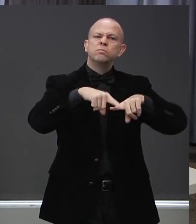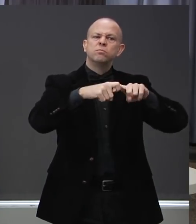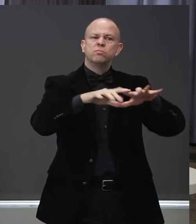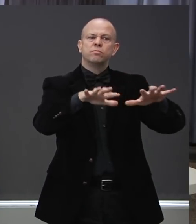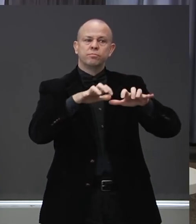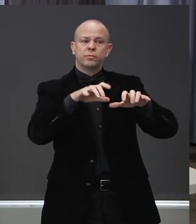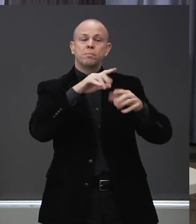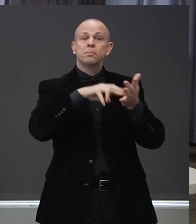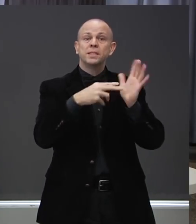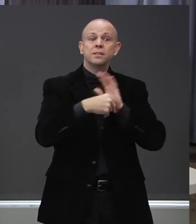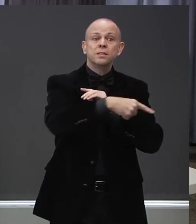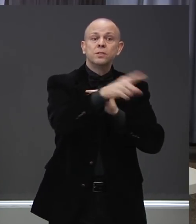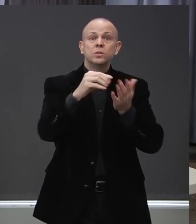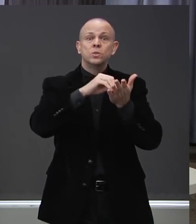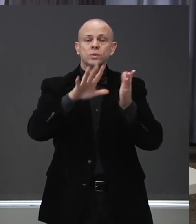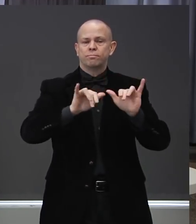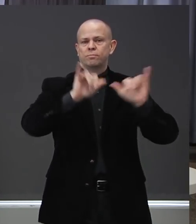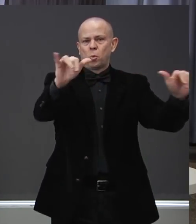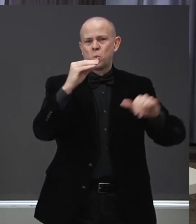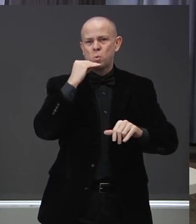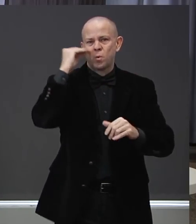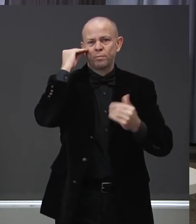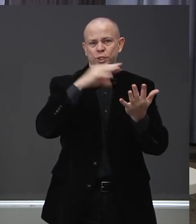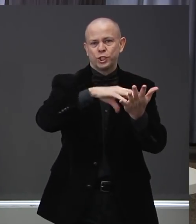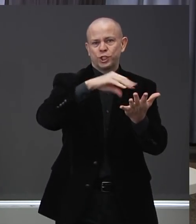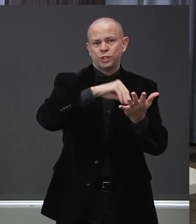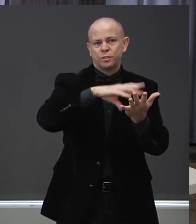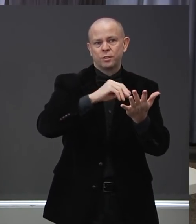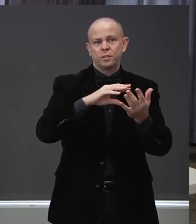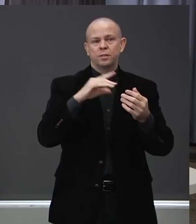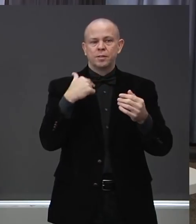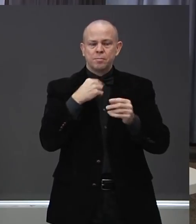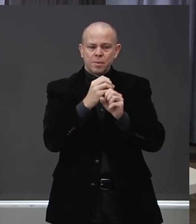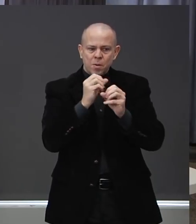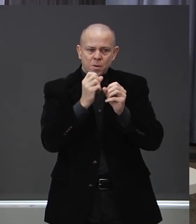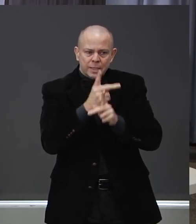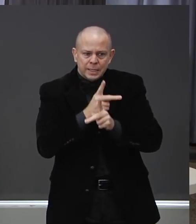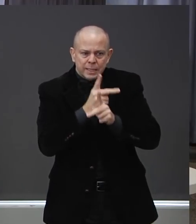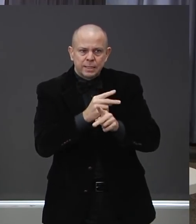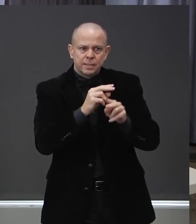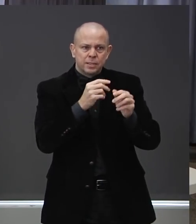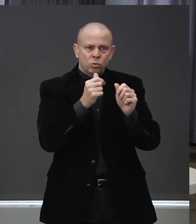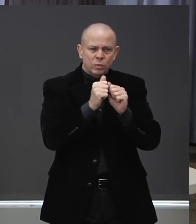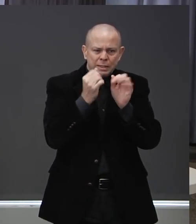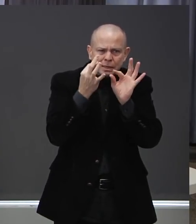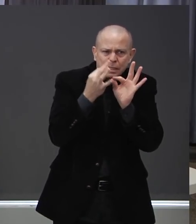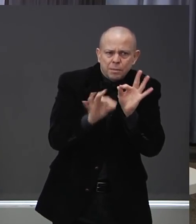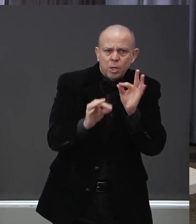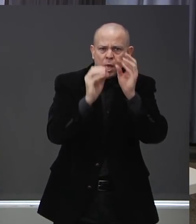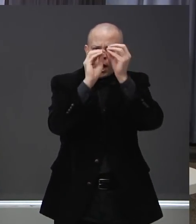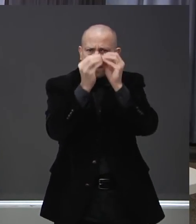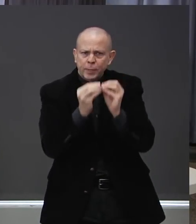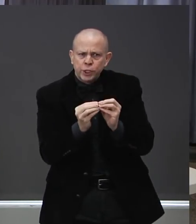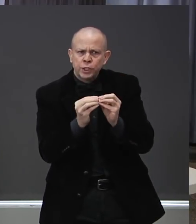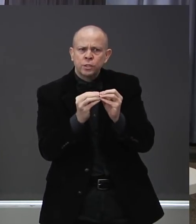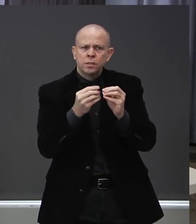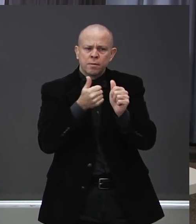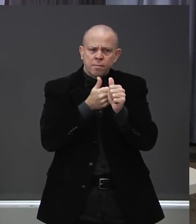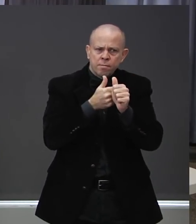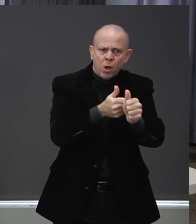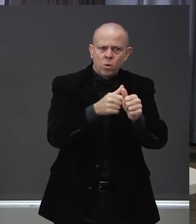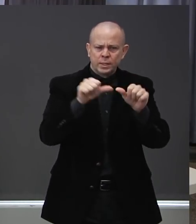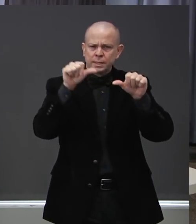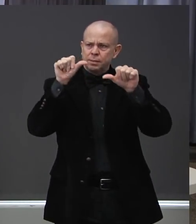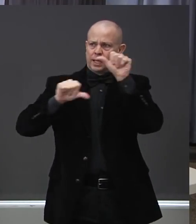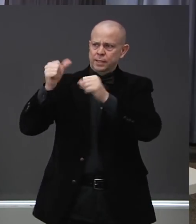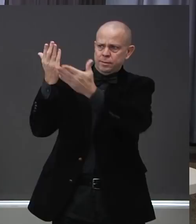represents a cautious approach using a simpler and clearer set of measures that are rooted in the latest scientific evidence. And now I'll turn